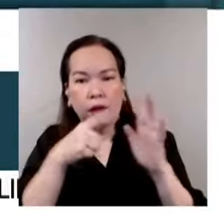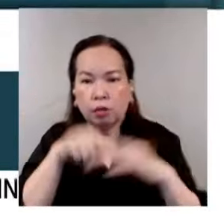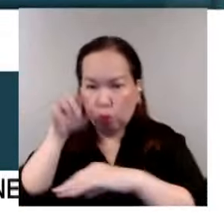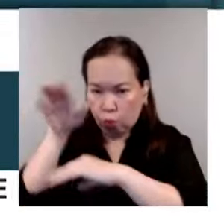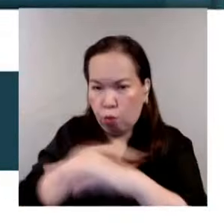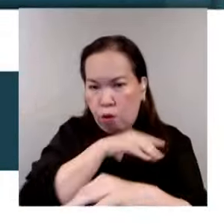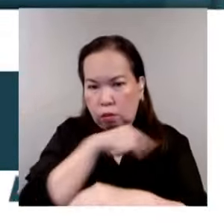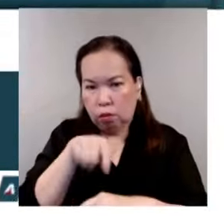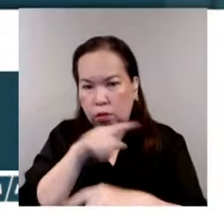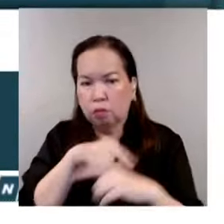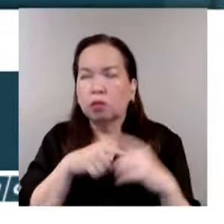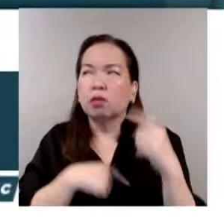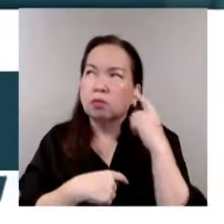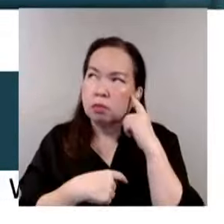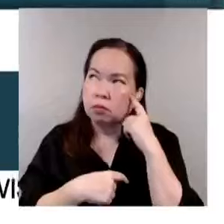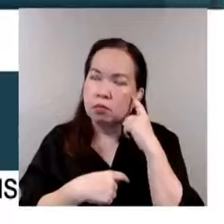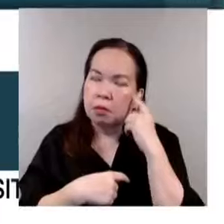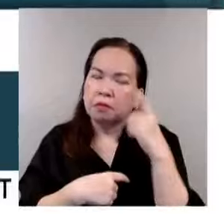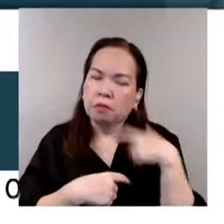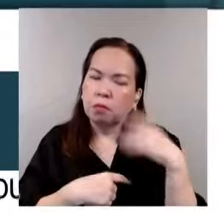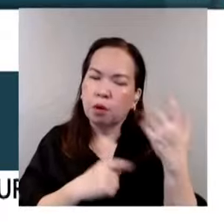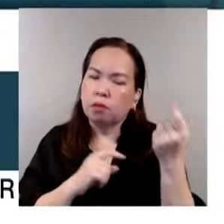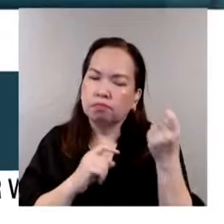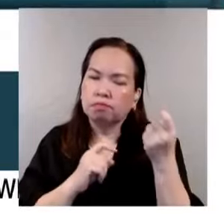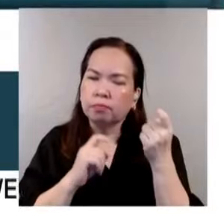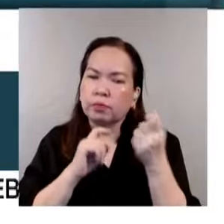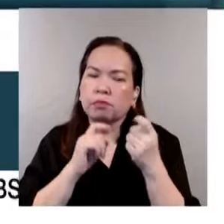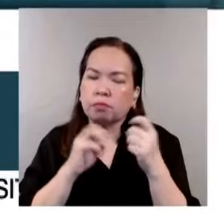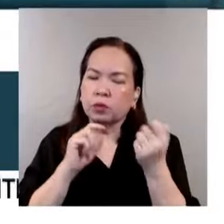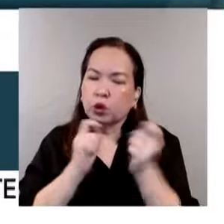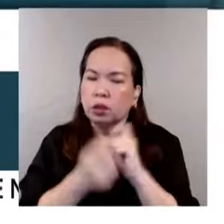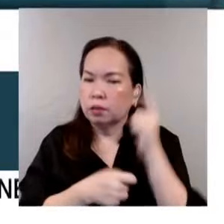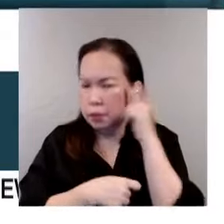change my mind that I withdrew my signature, and I asked